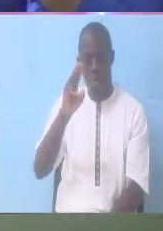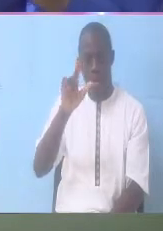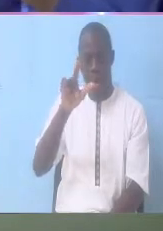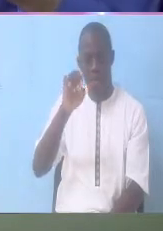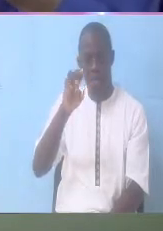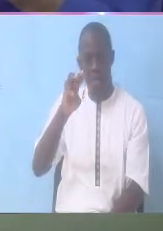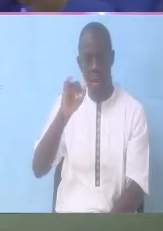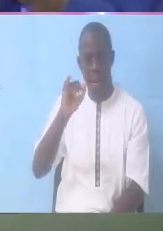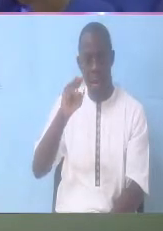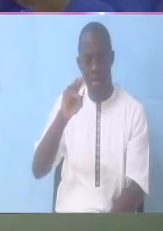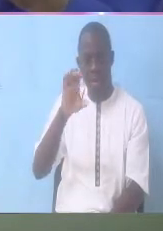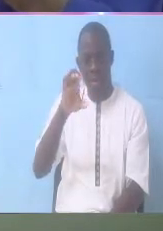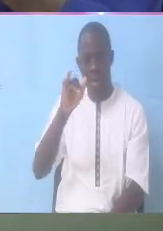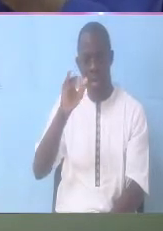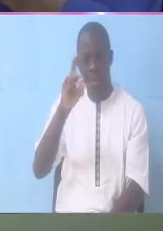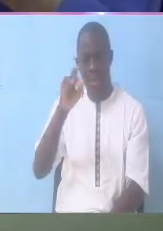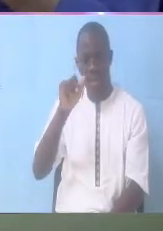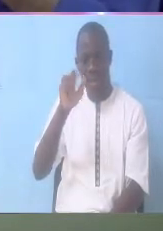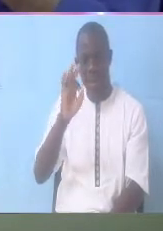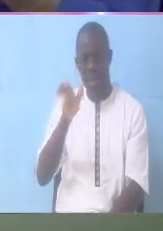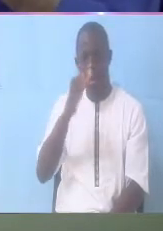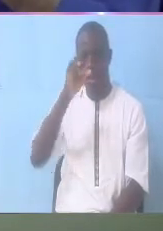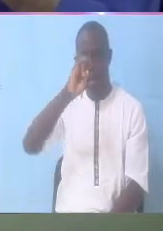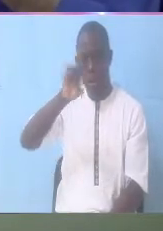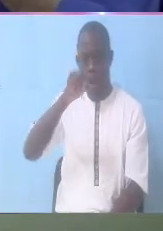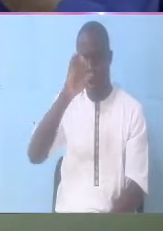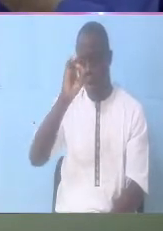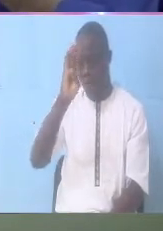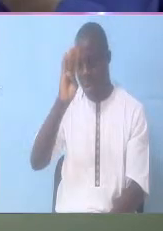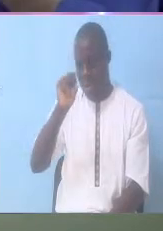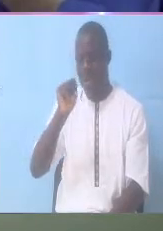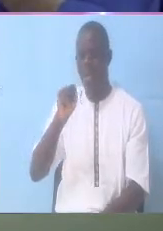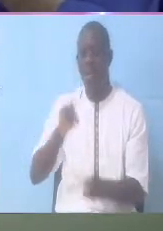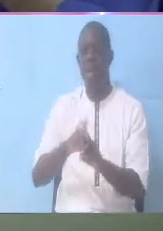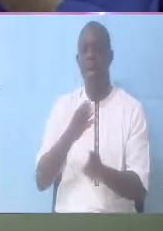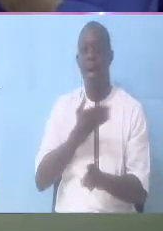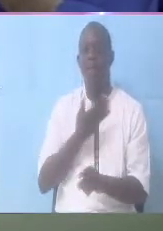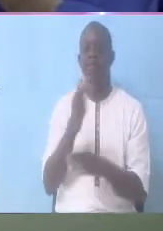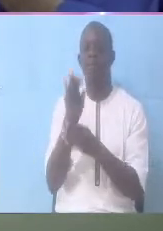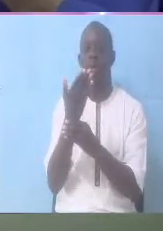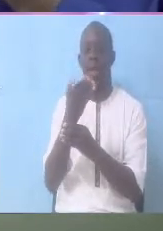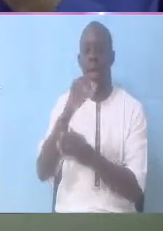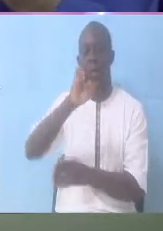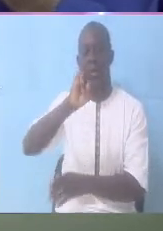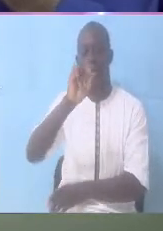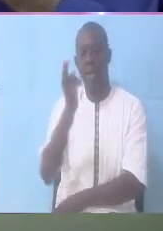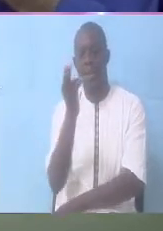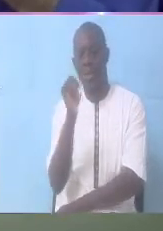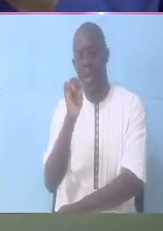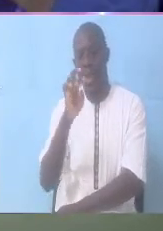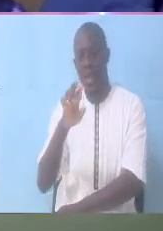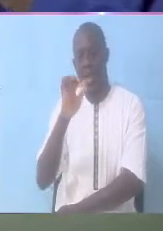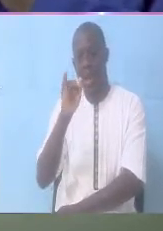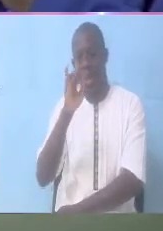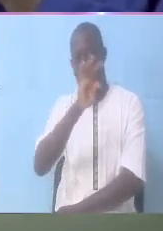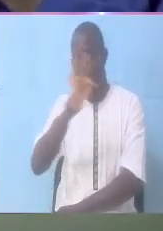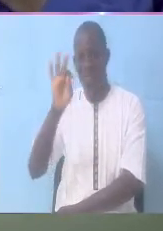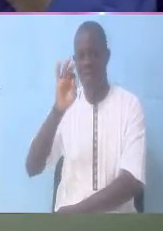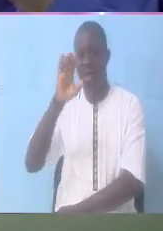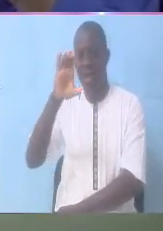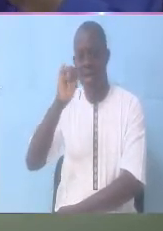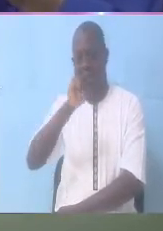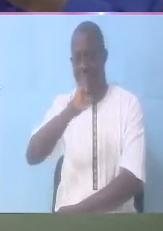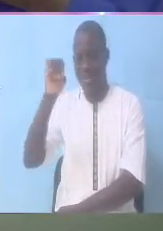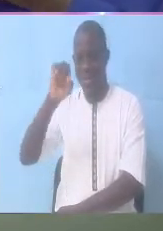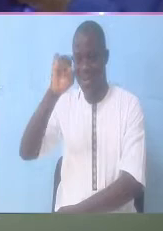Job. Bakary Ndiaye. No. Former Dr. Gamtel. Sirif Cisse. Dr. Sirif Cisse. Oh, Dr. Sirif Cisse. Again,